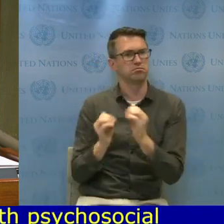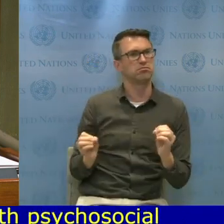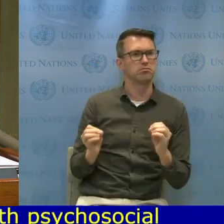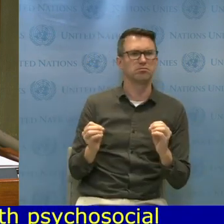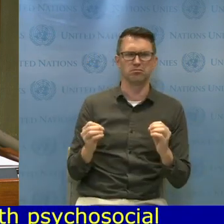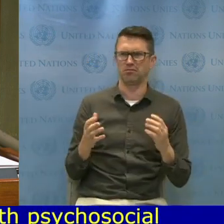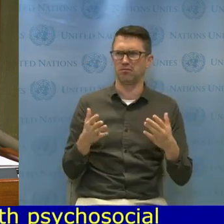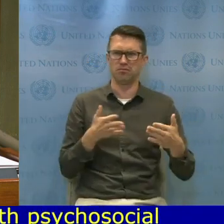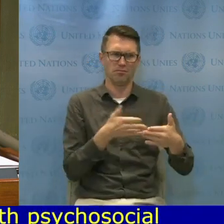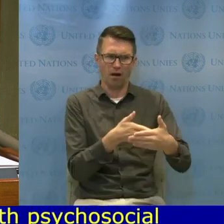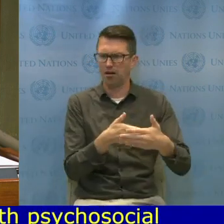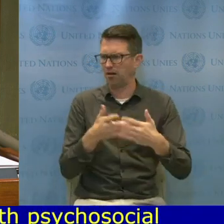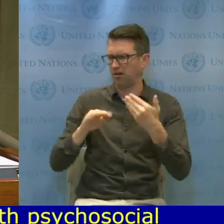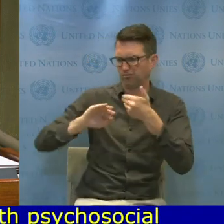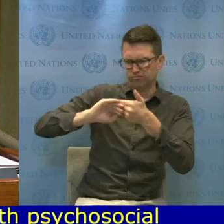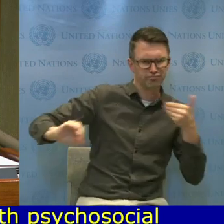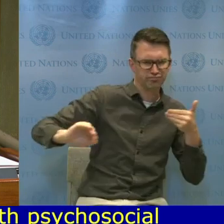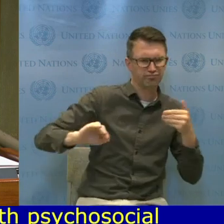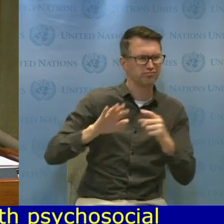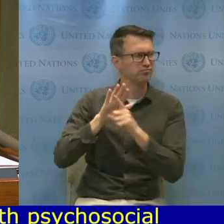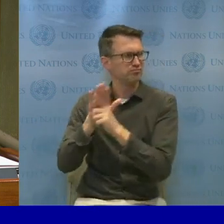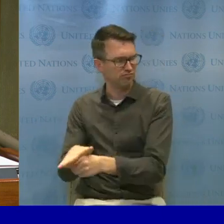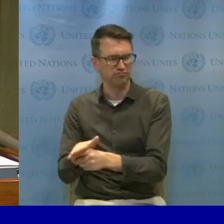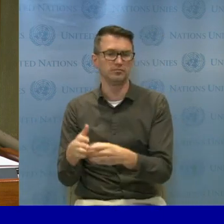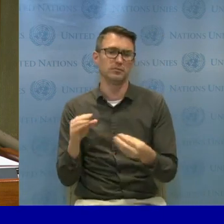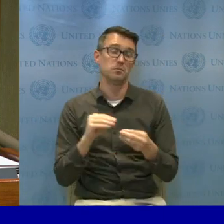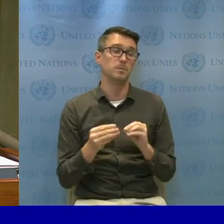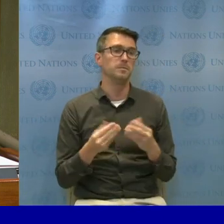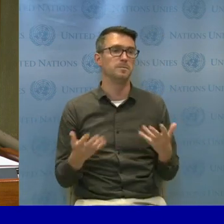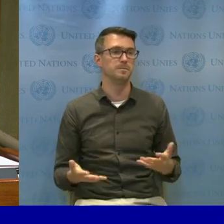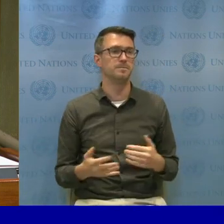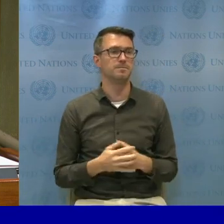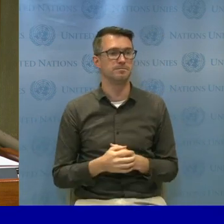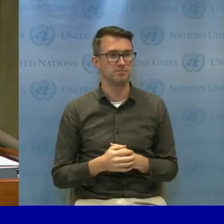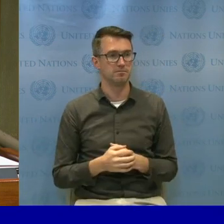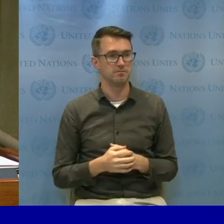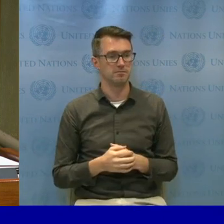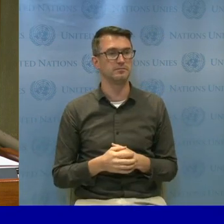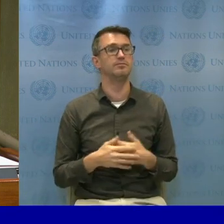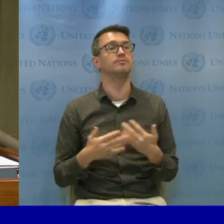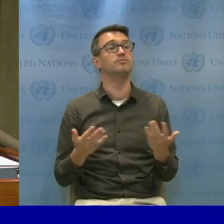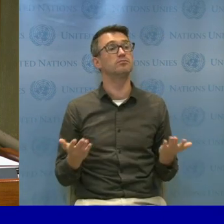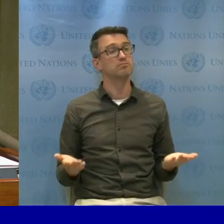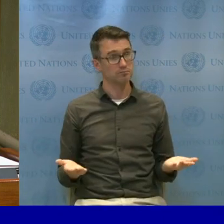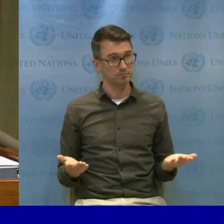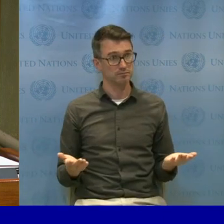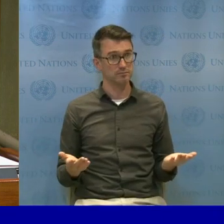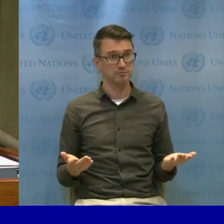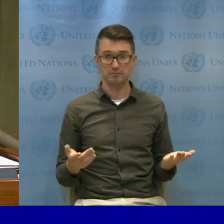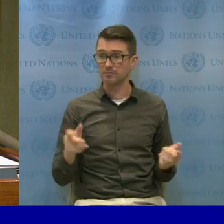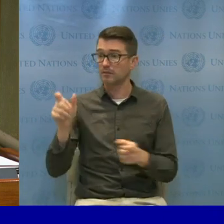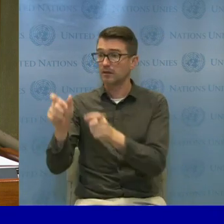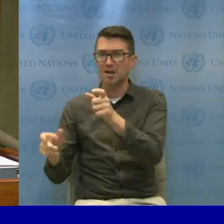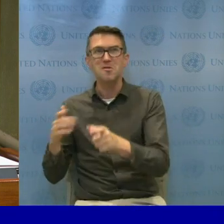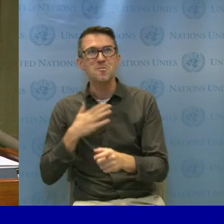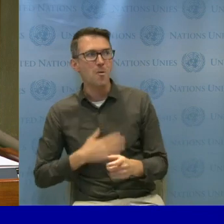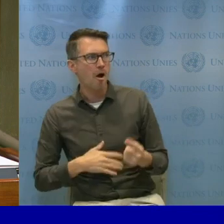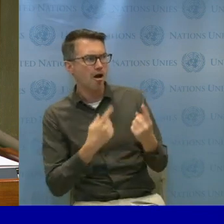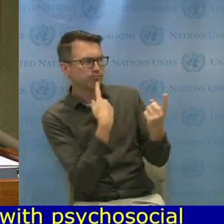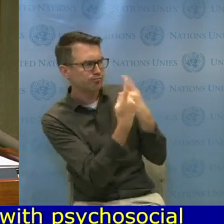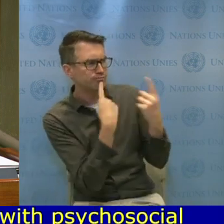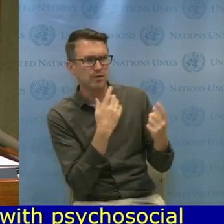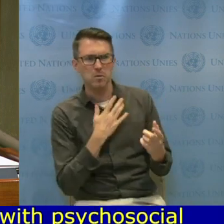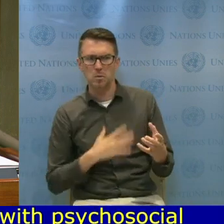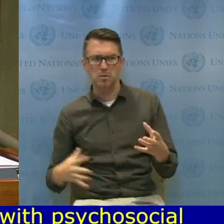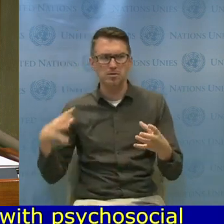to be part of society, they must face psychiatric examination first. To apply for a job in government